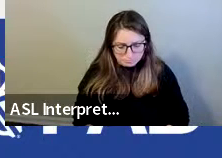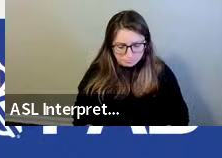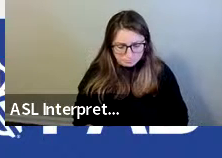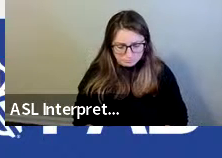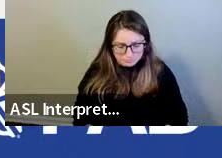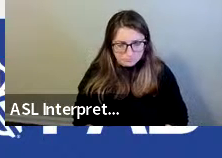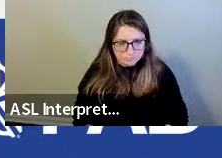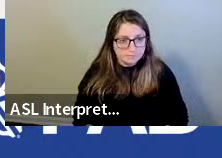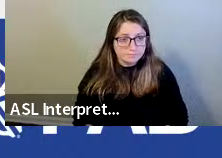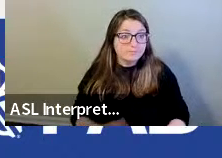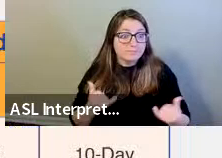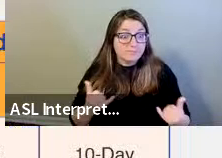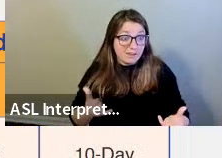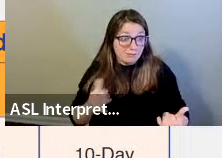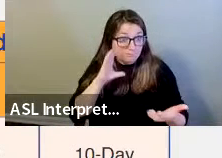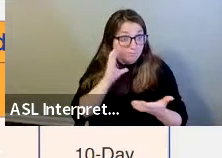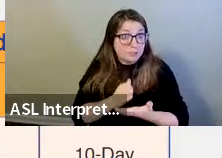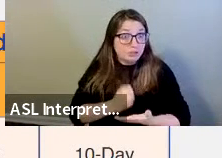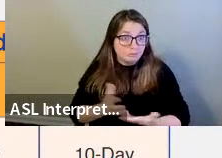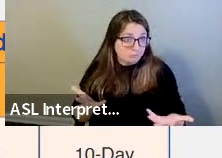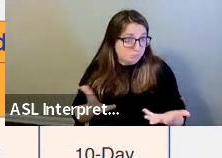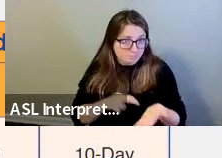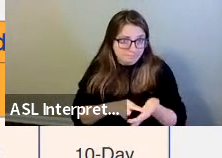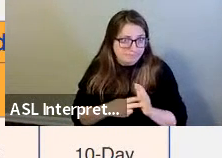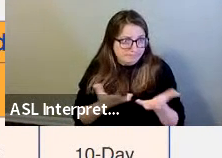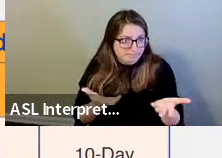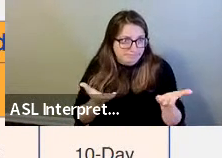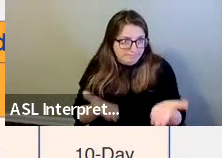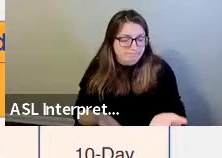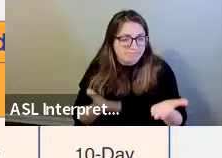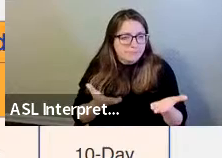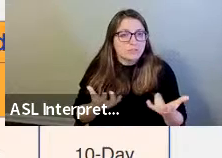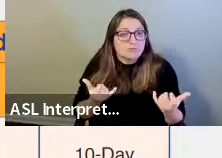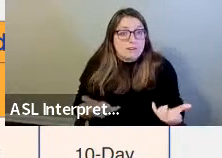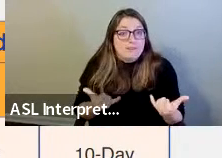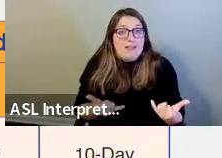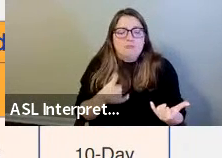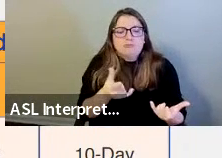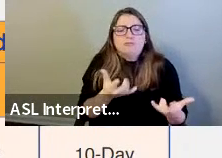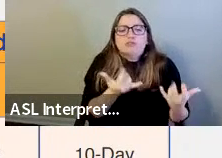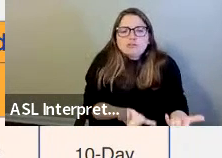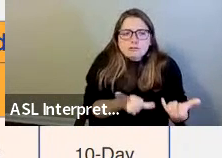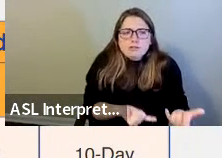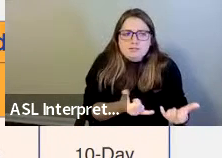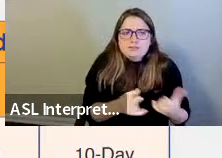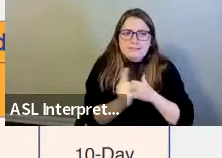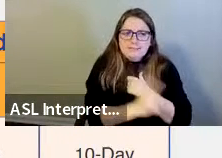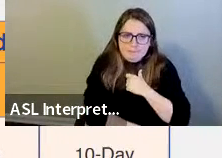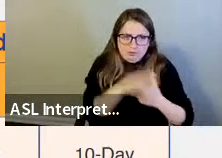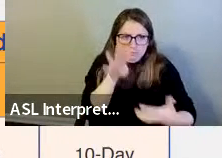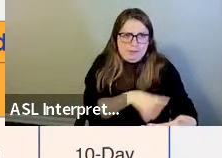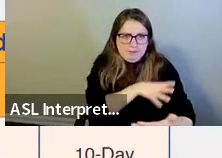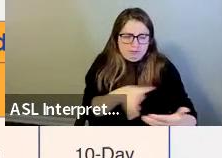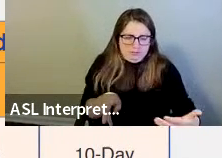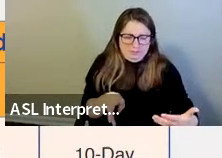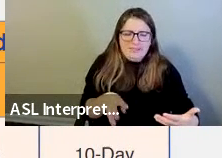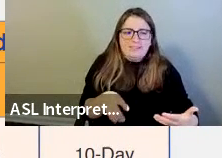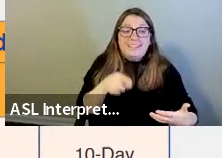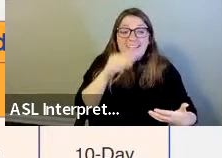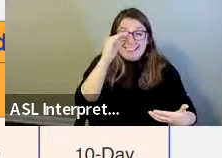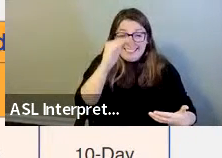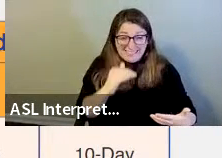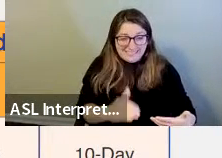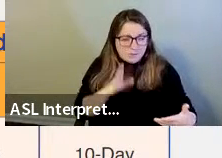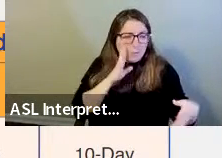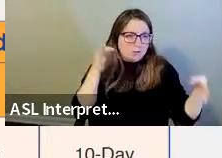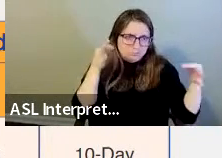see some pictures of it? This is the current disciplinary matrix. We are going to go through this just bit by bit. This is